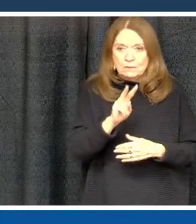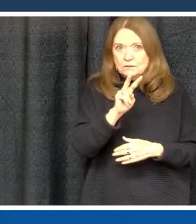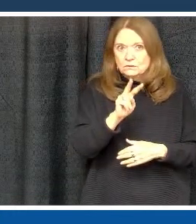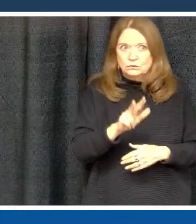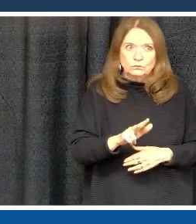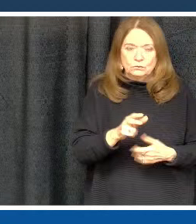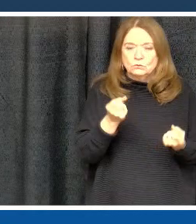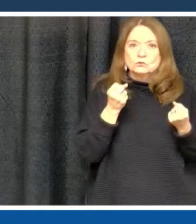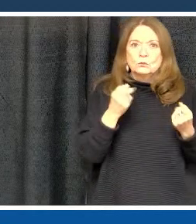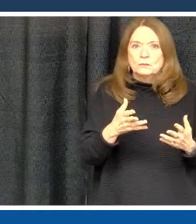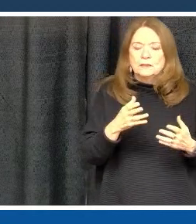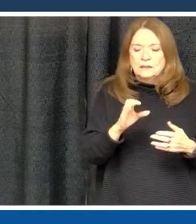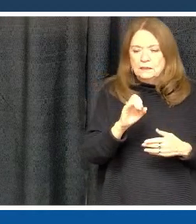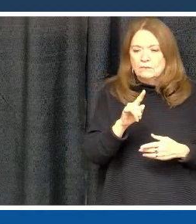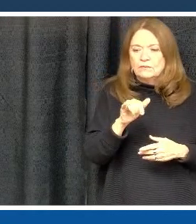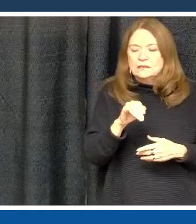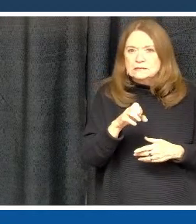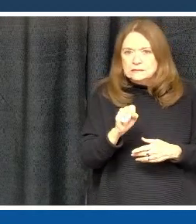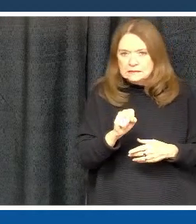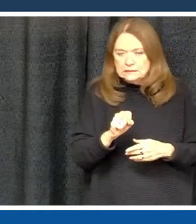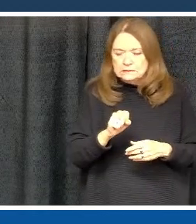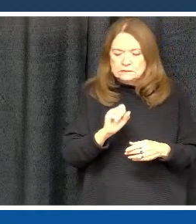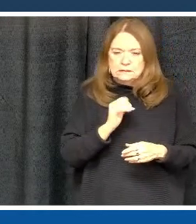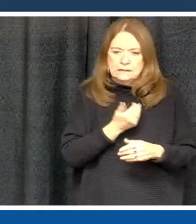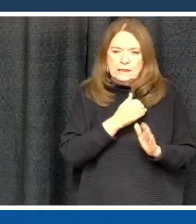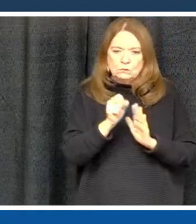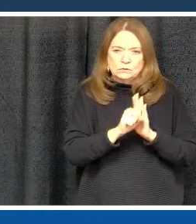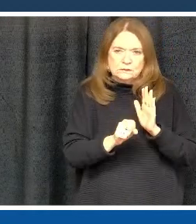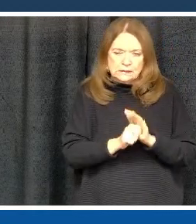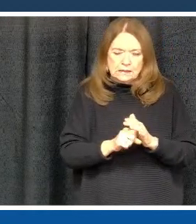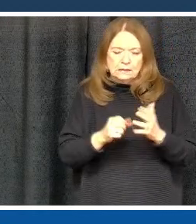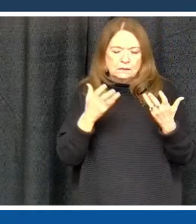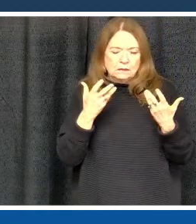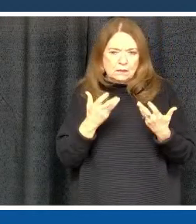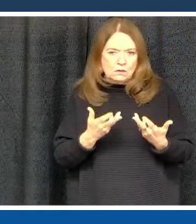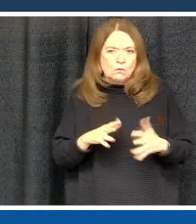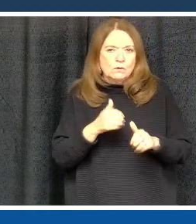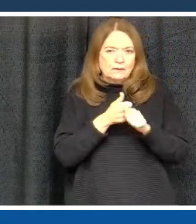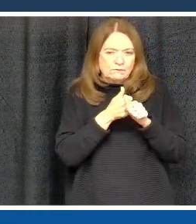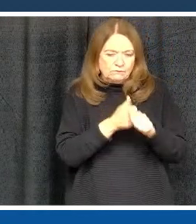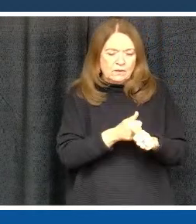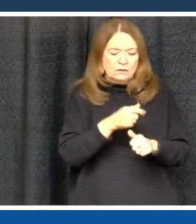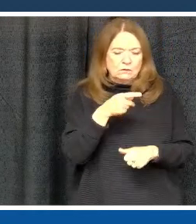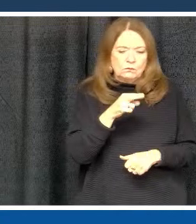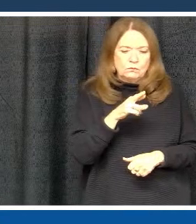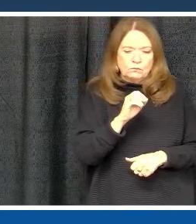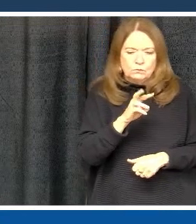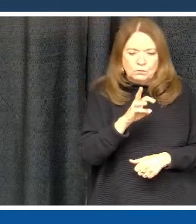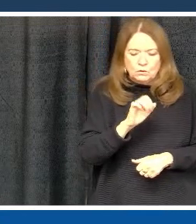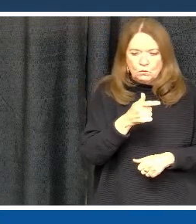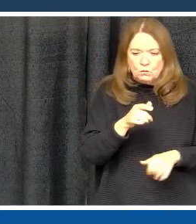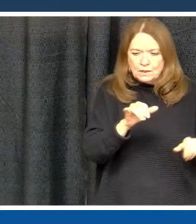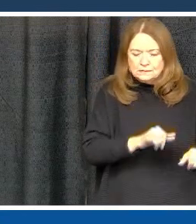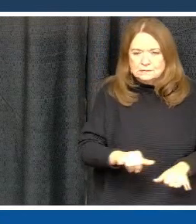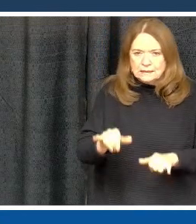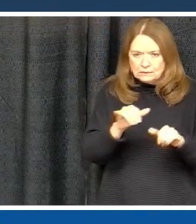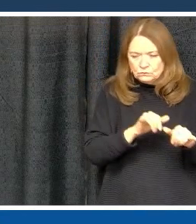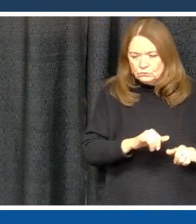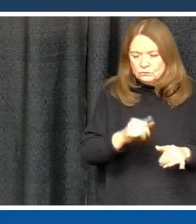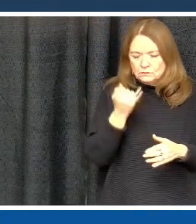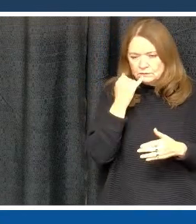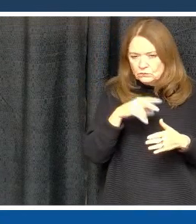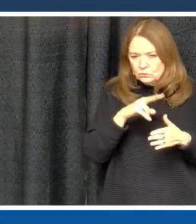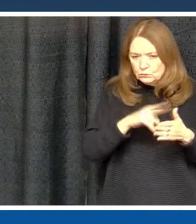or many of the cities in our state already follow the PROWOG standard. If you